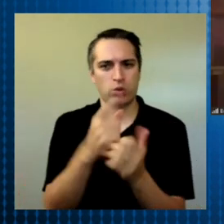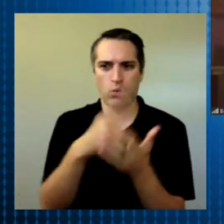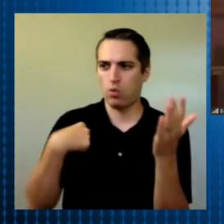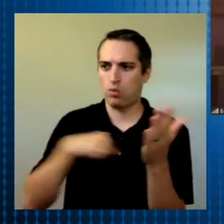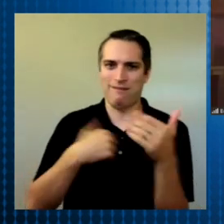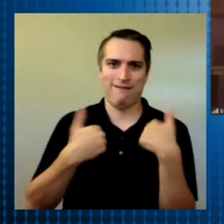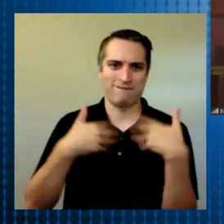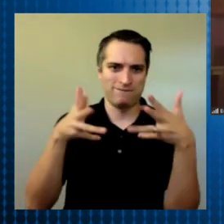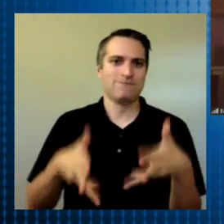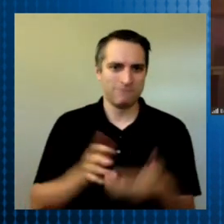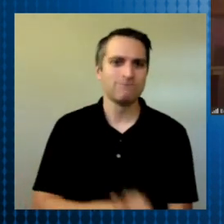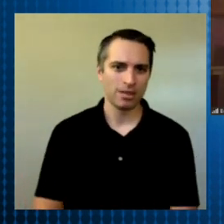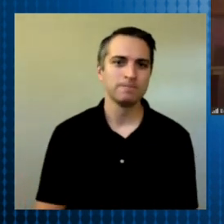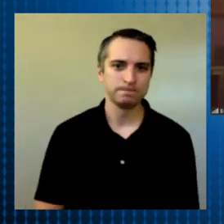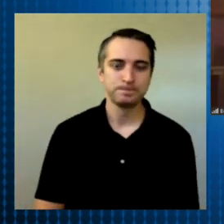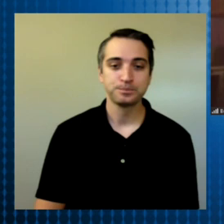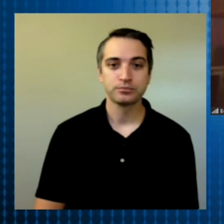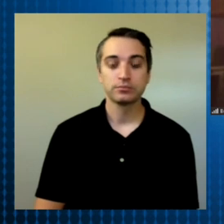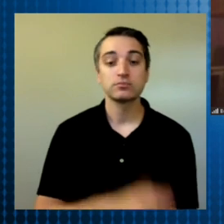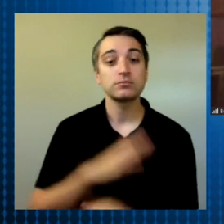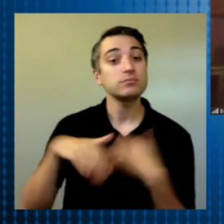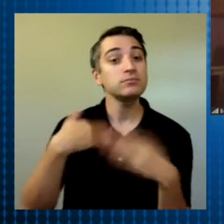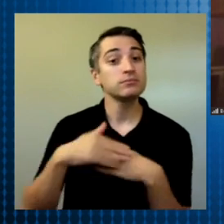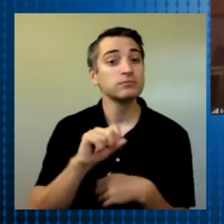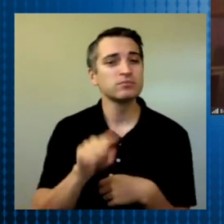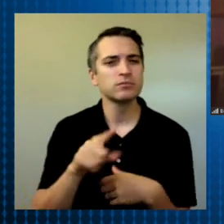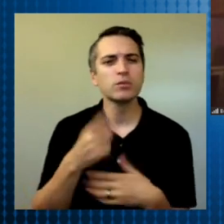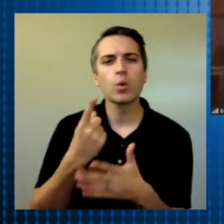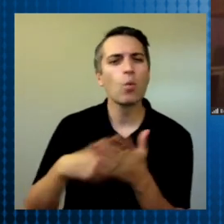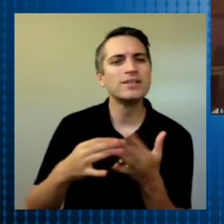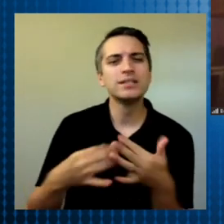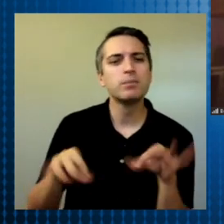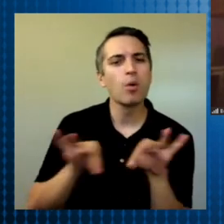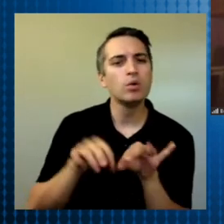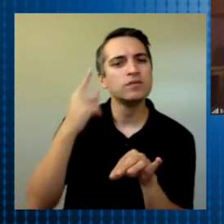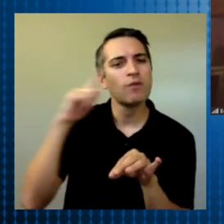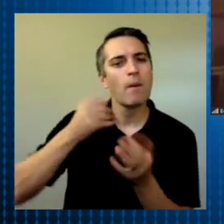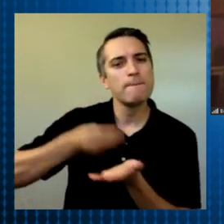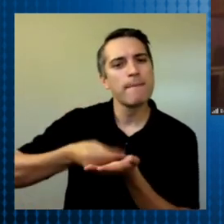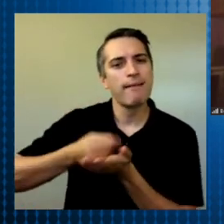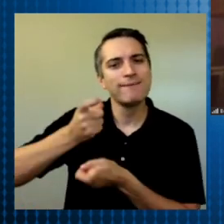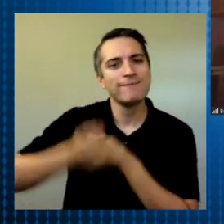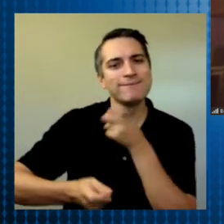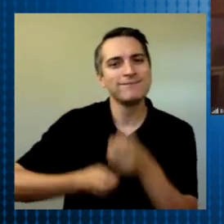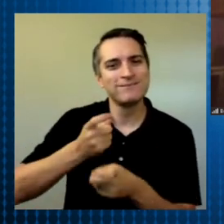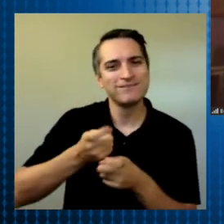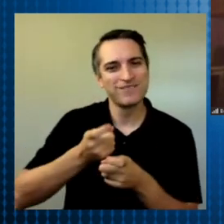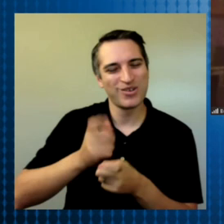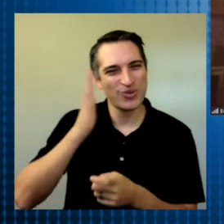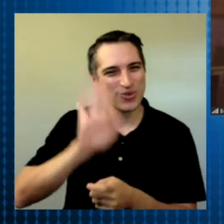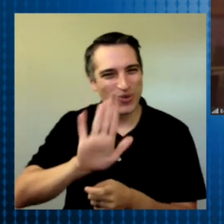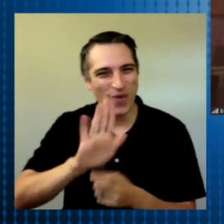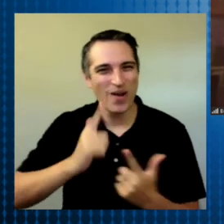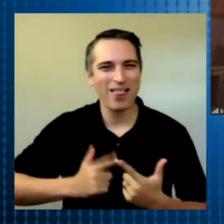the next question is, what is the importance of philanthropy in your life? And can you give some examples of the kinds